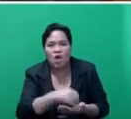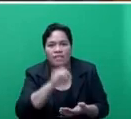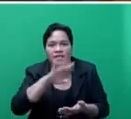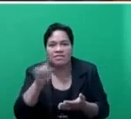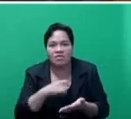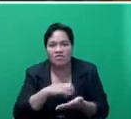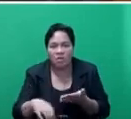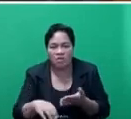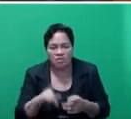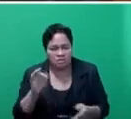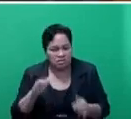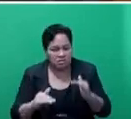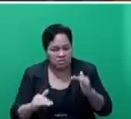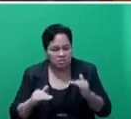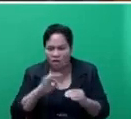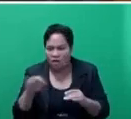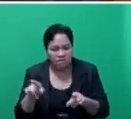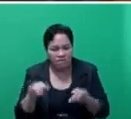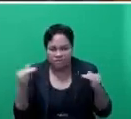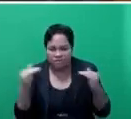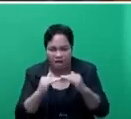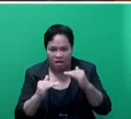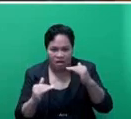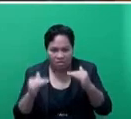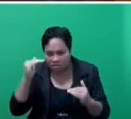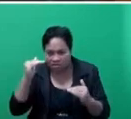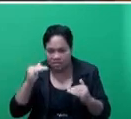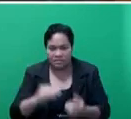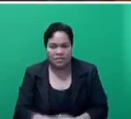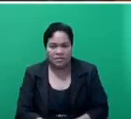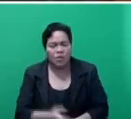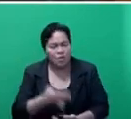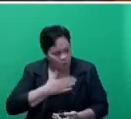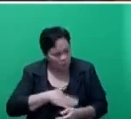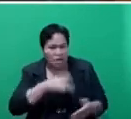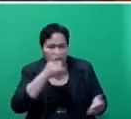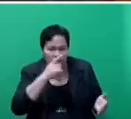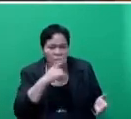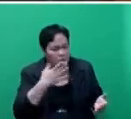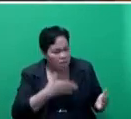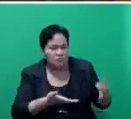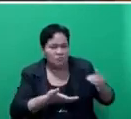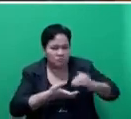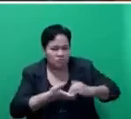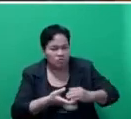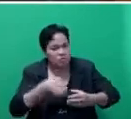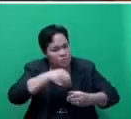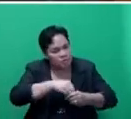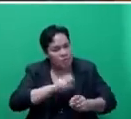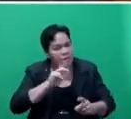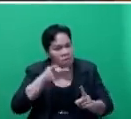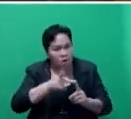person is grossly unfair, Honorable Speaker. We want our people to be engaged in politics.